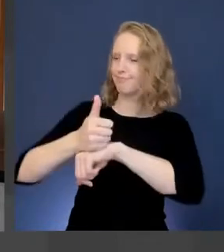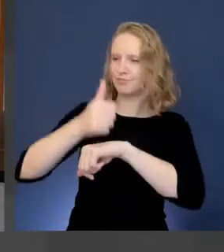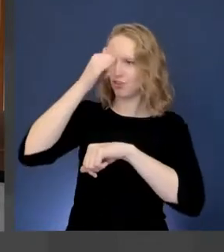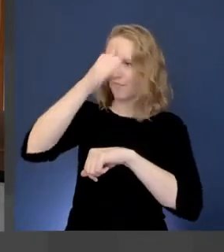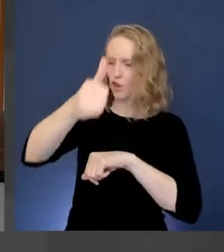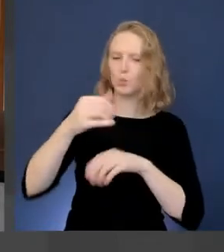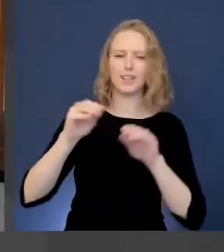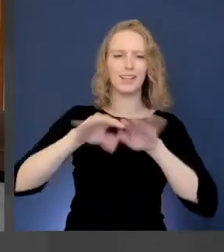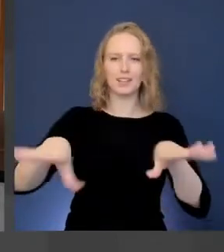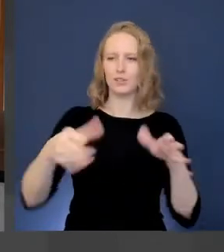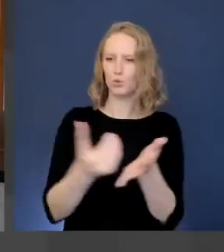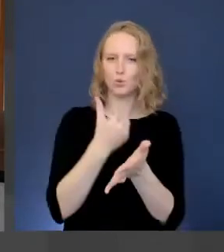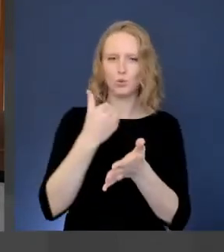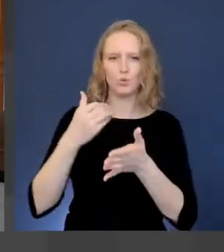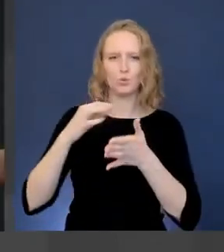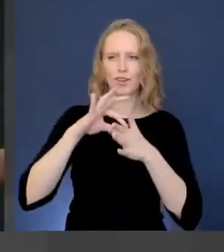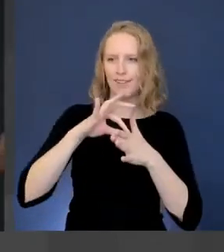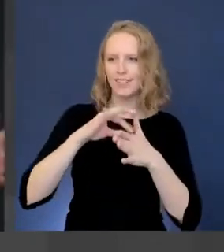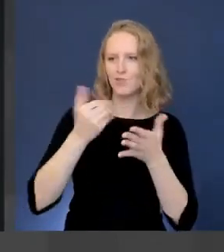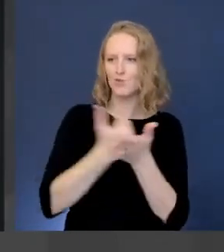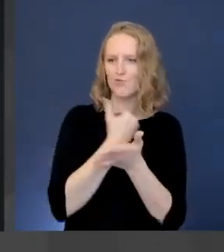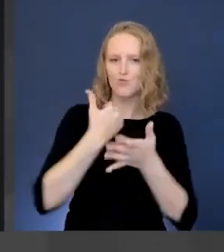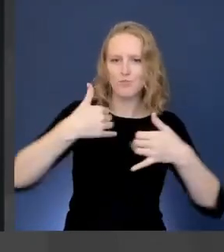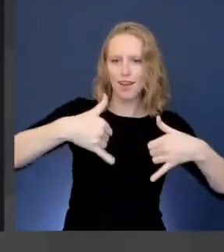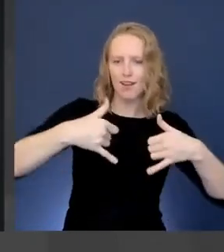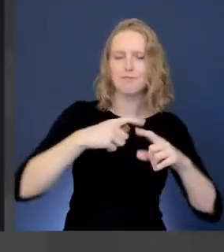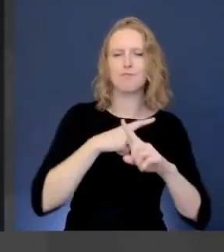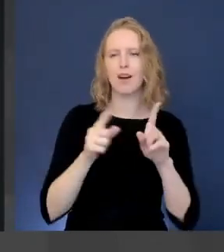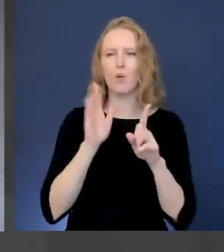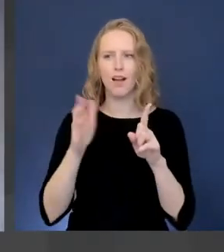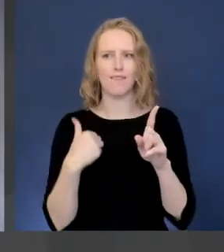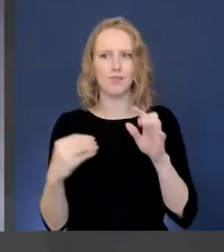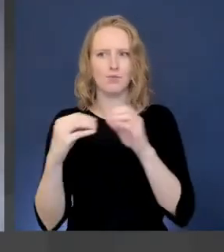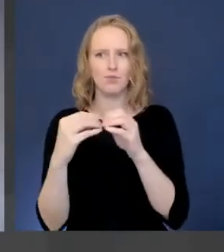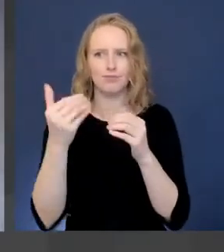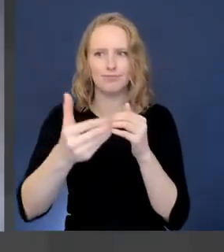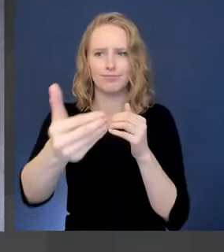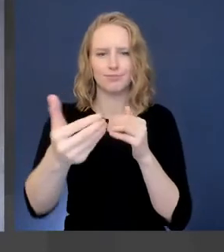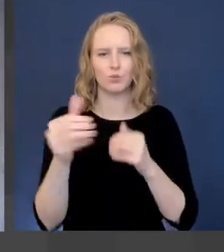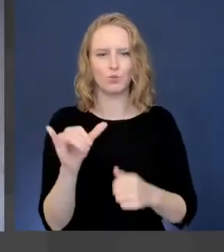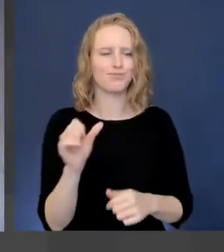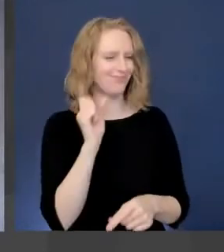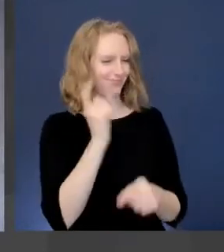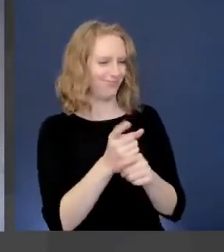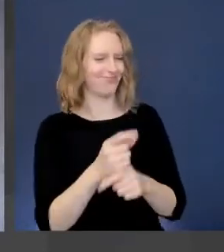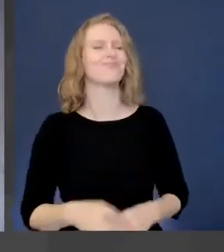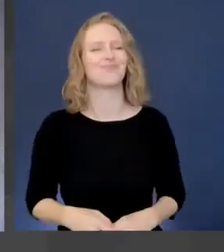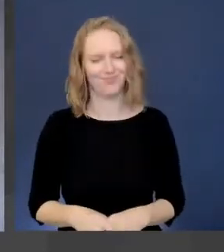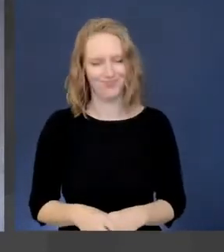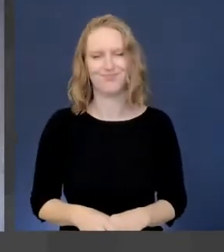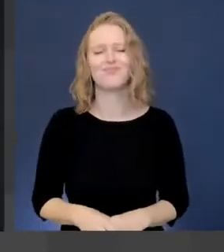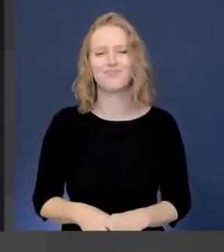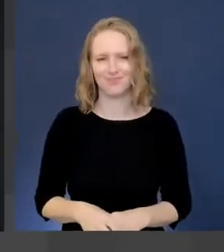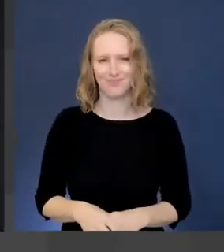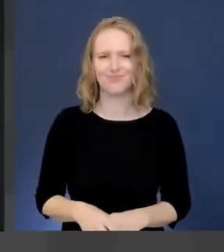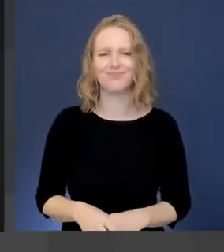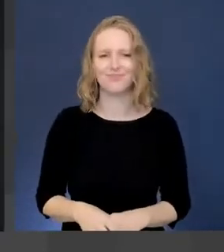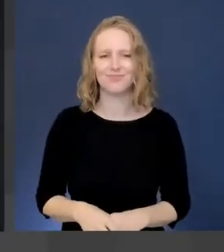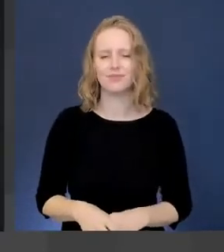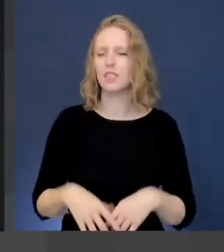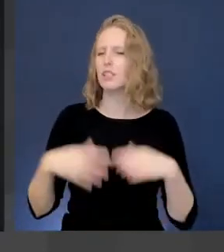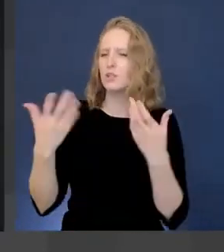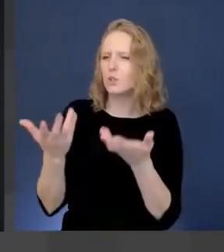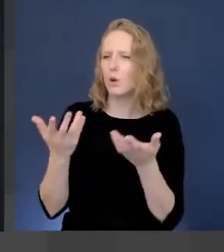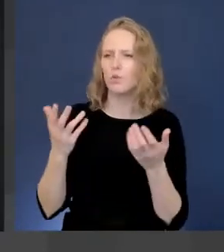and you still have the old content. All the content. And speaking of content, what are some of these new things that players can